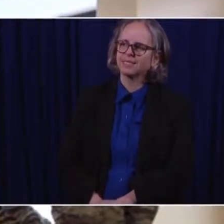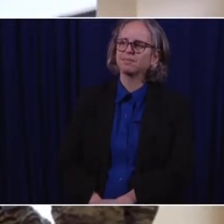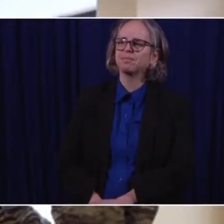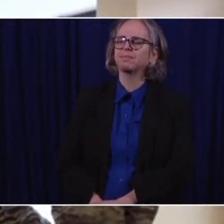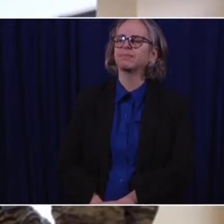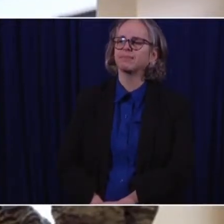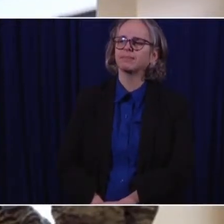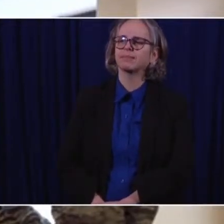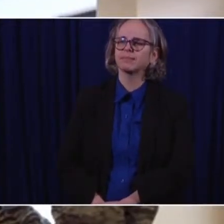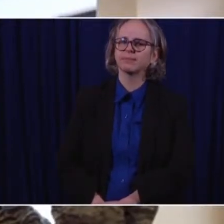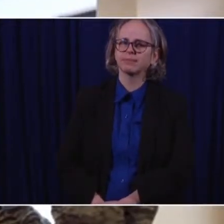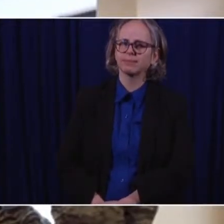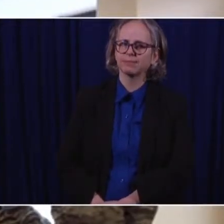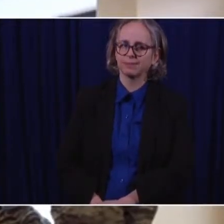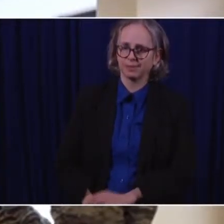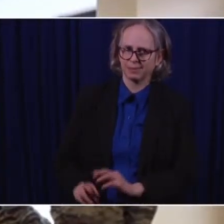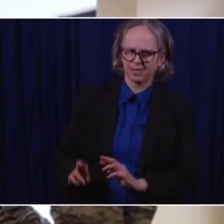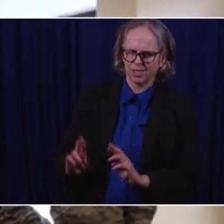Ready? Yep.